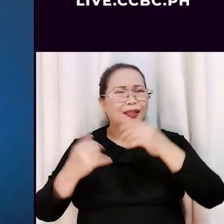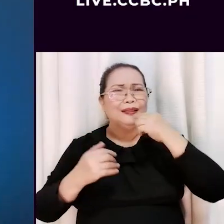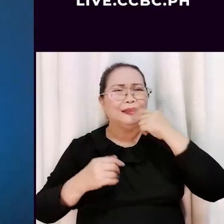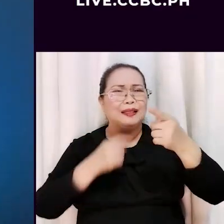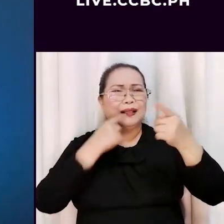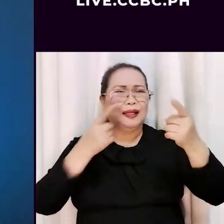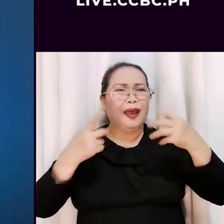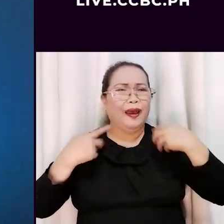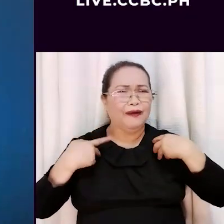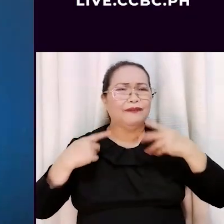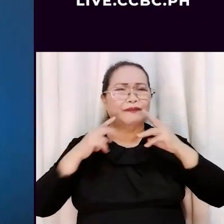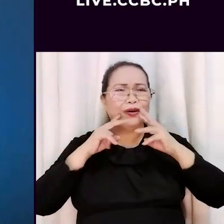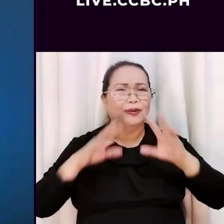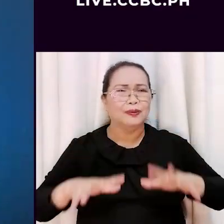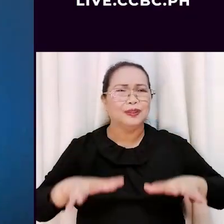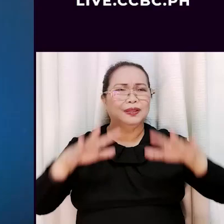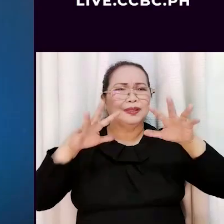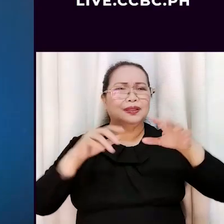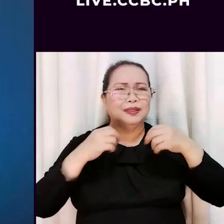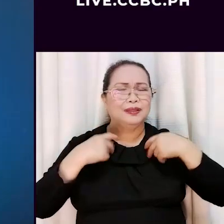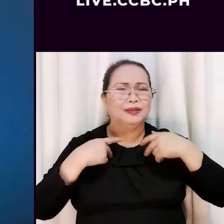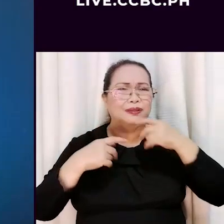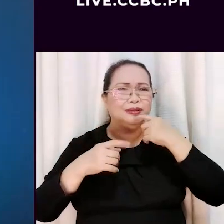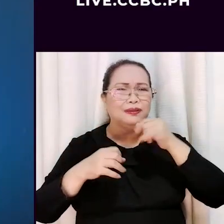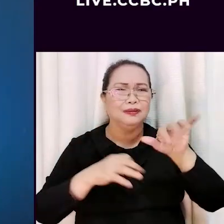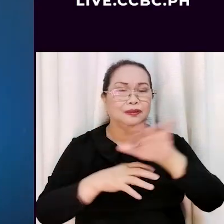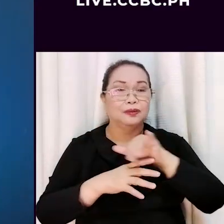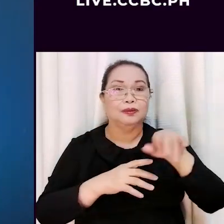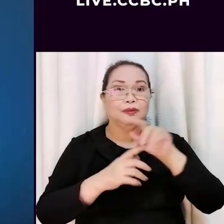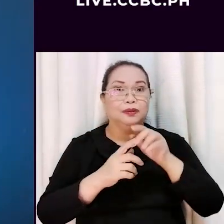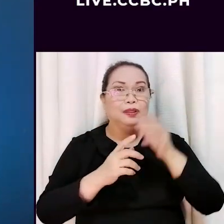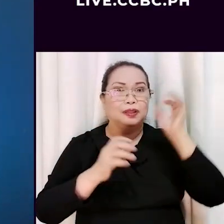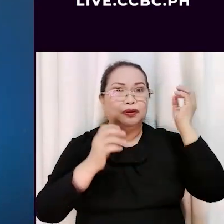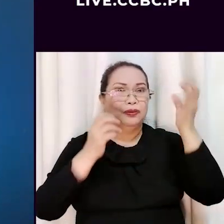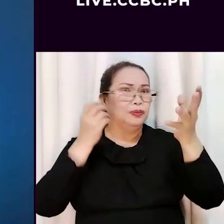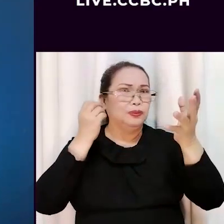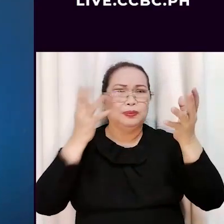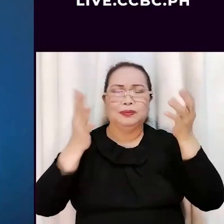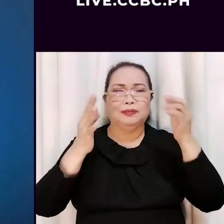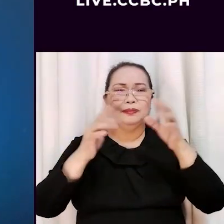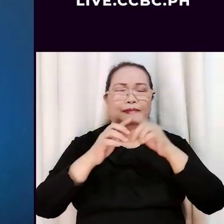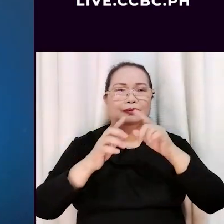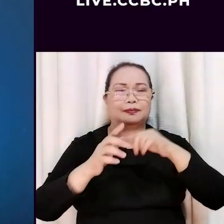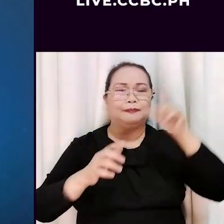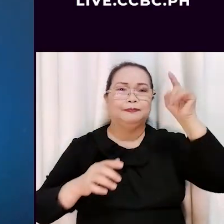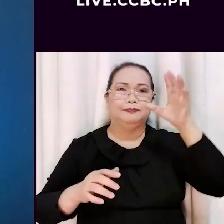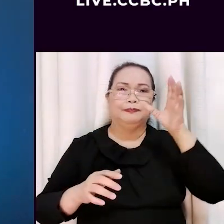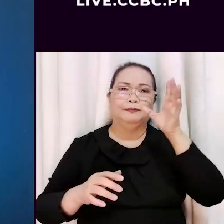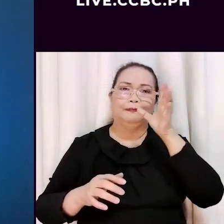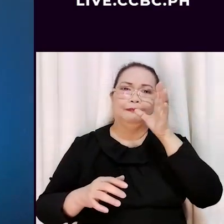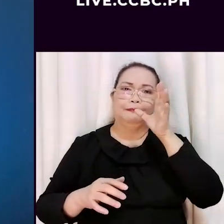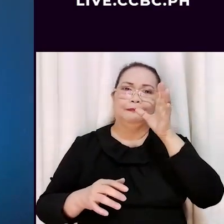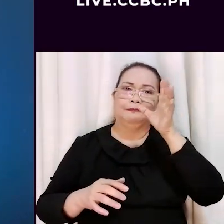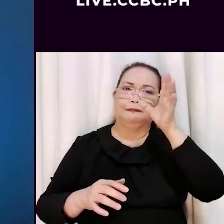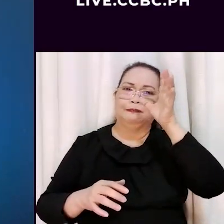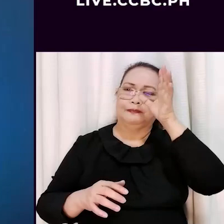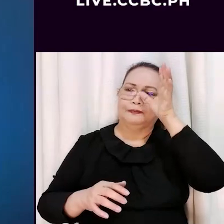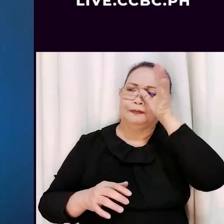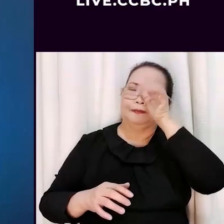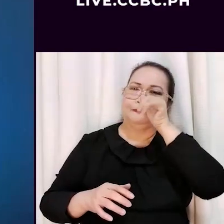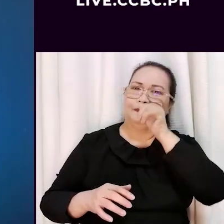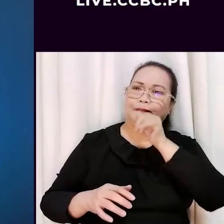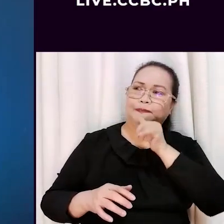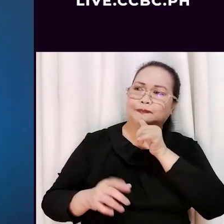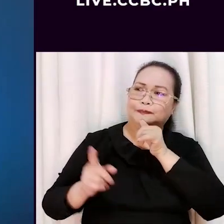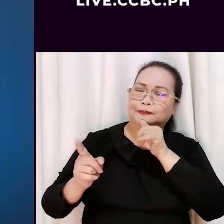them that God's judgment was about to come because of sin. And God patiently waited for people to believe, but only the 8